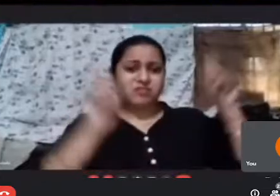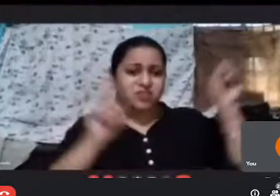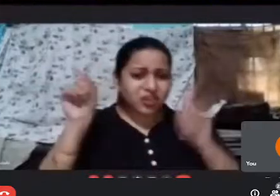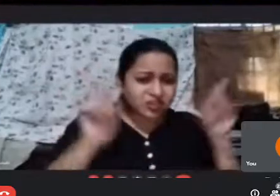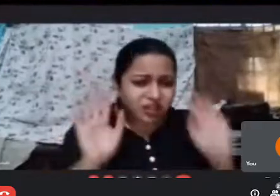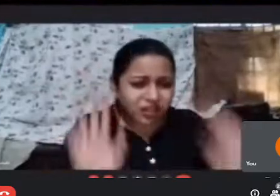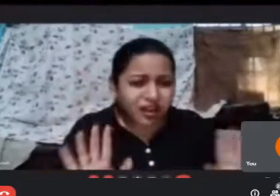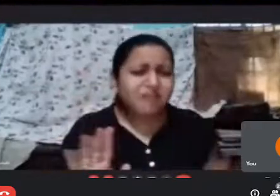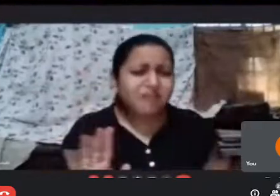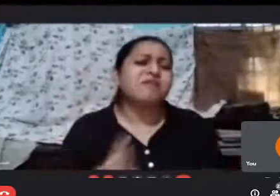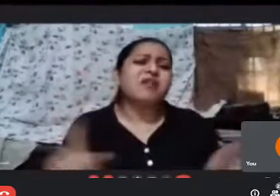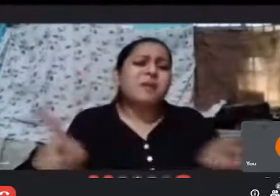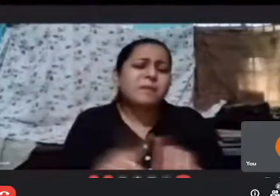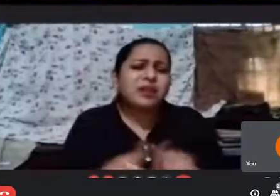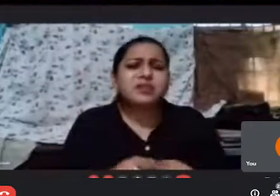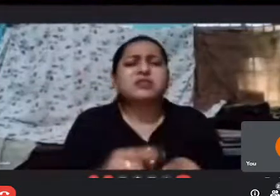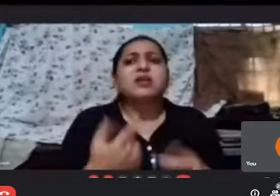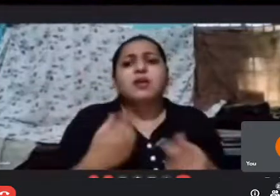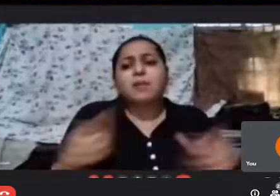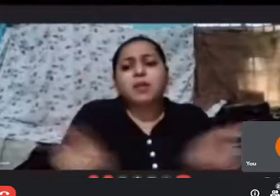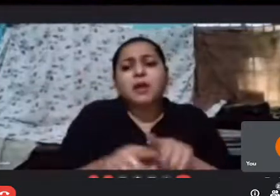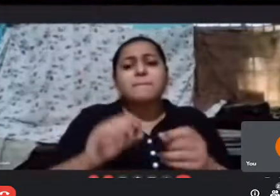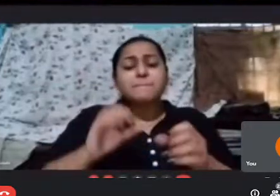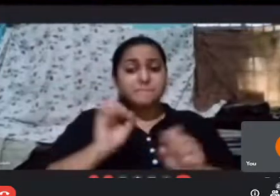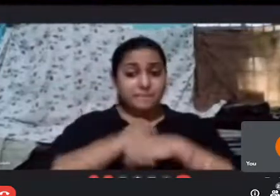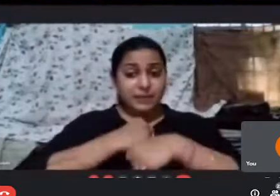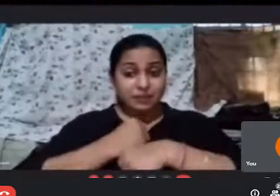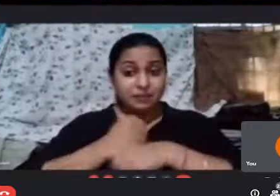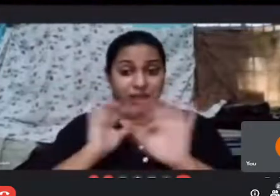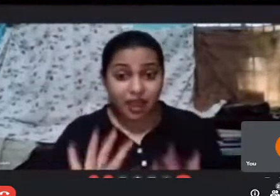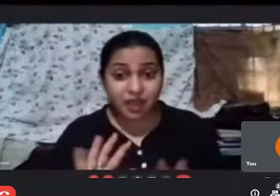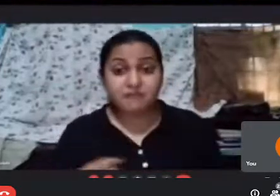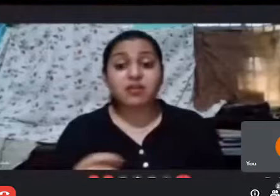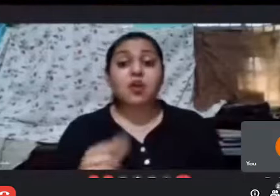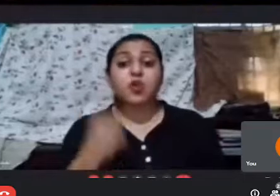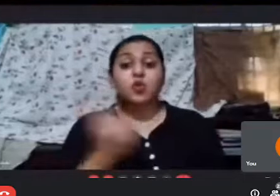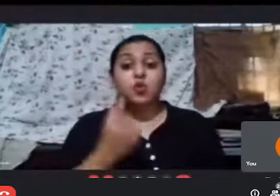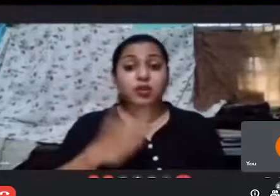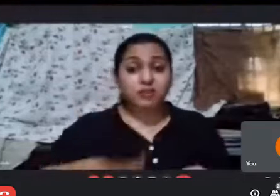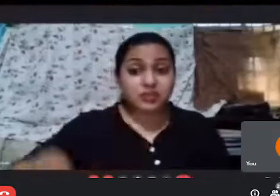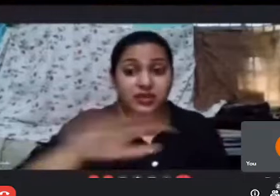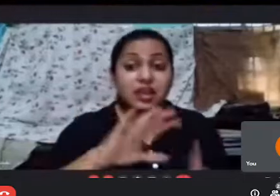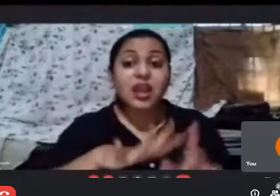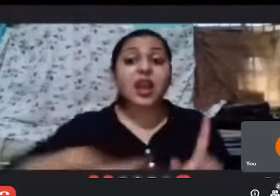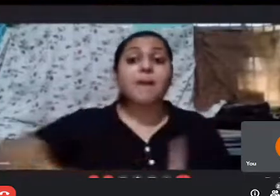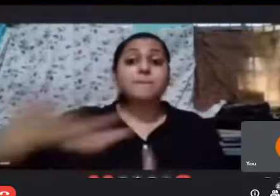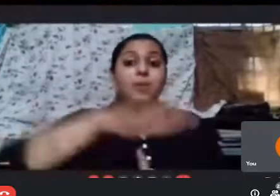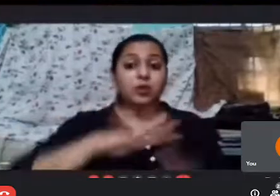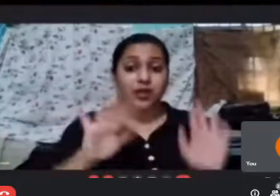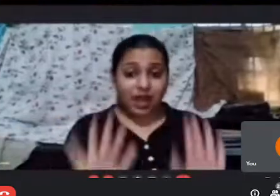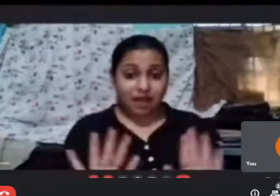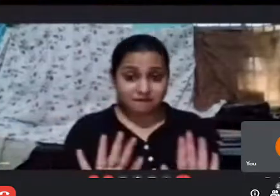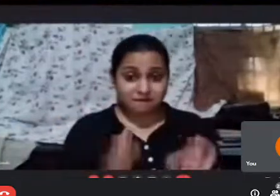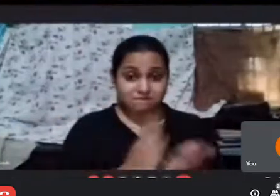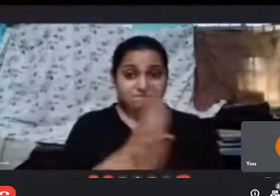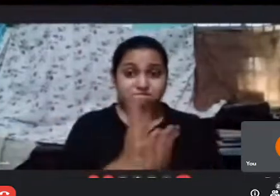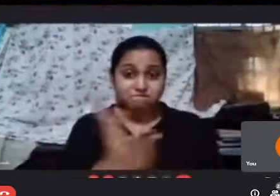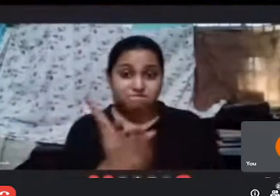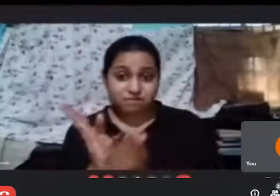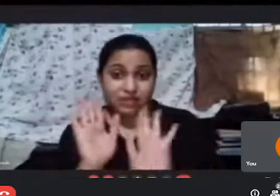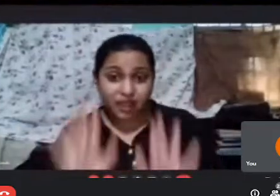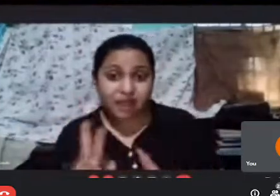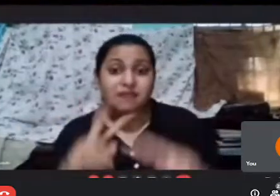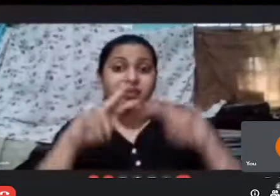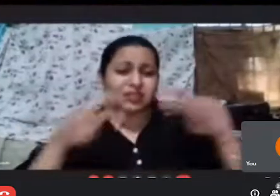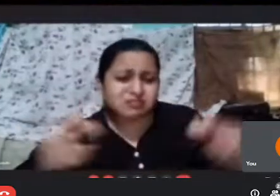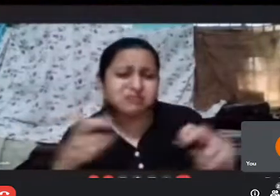contributed in making the wider linguistic community aware of the significance of sign language